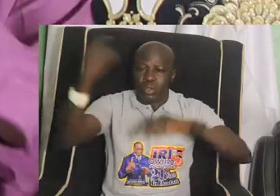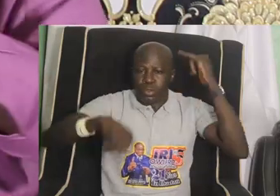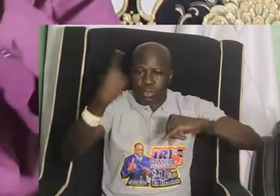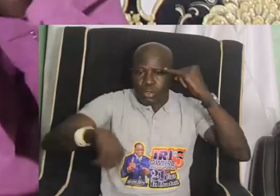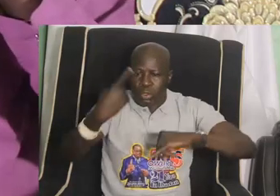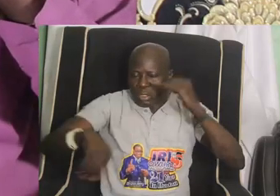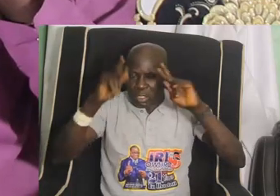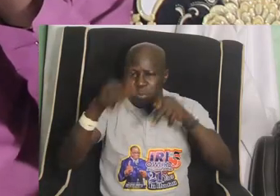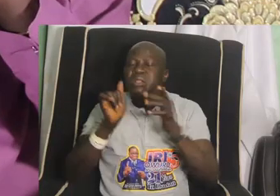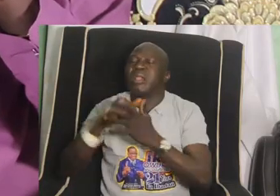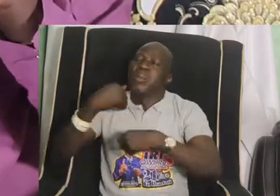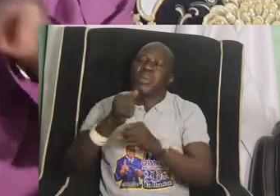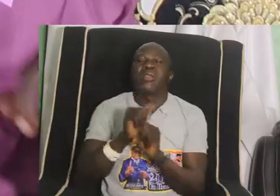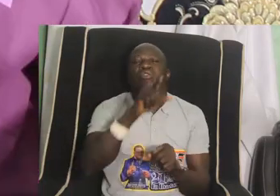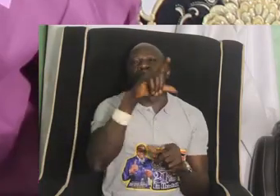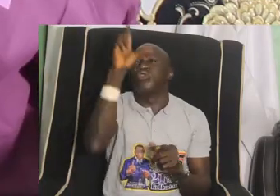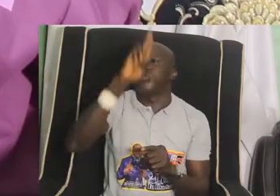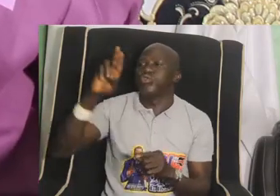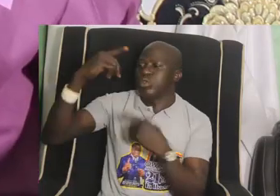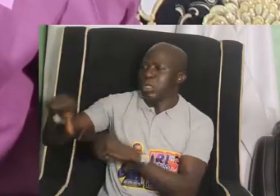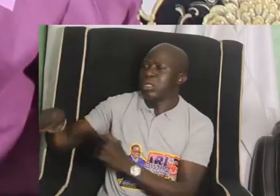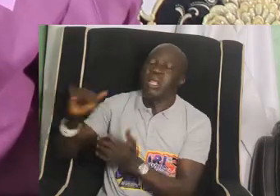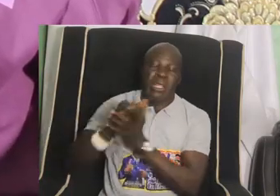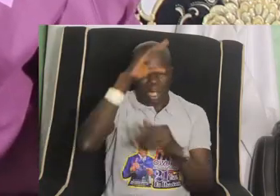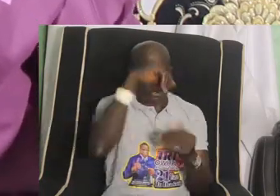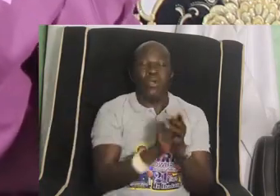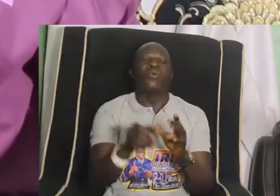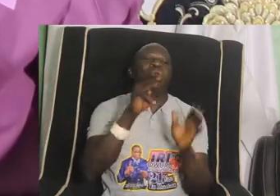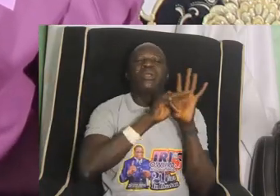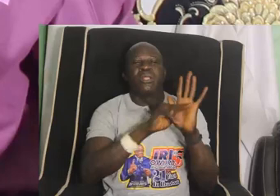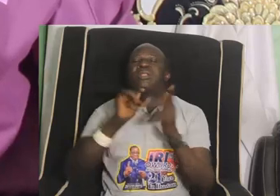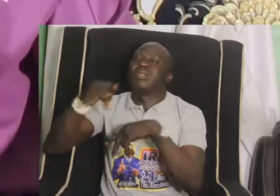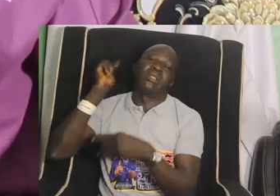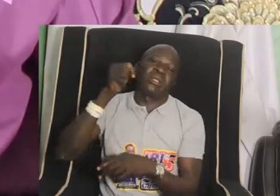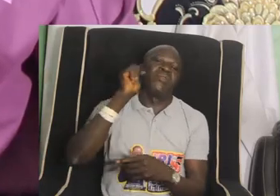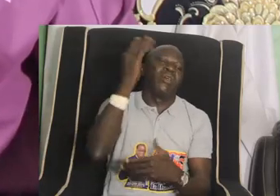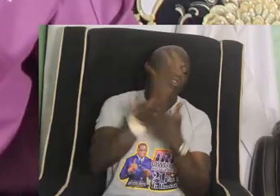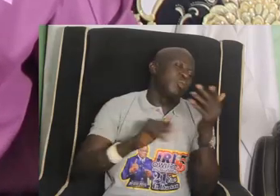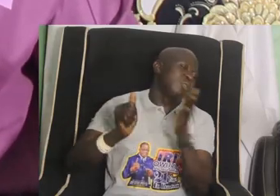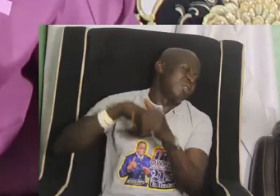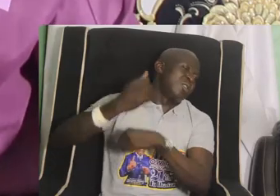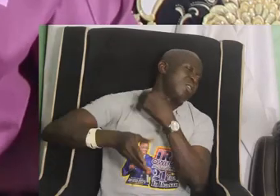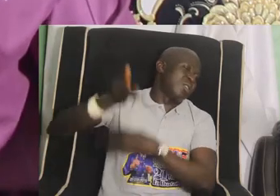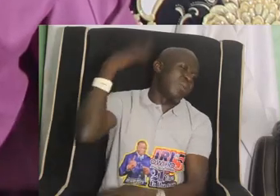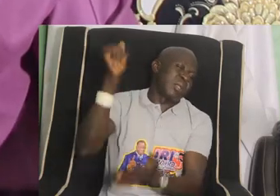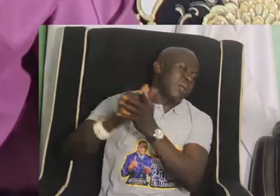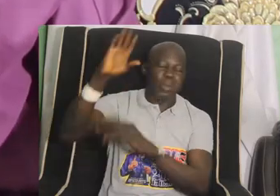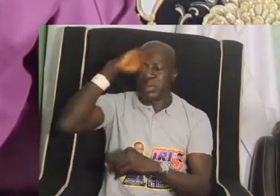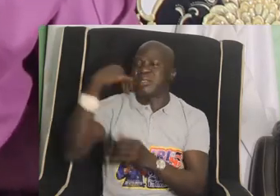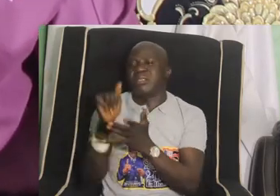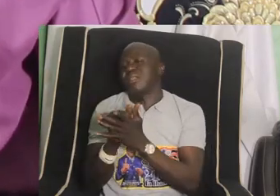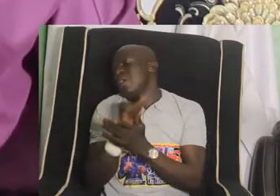can make one useless. A man come to testify some years back. The